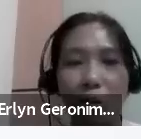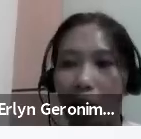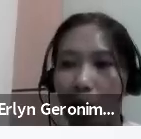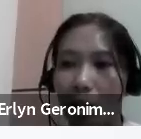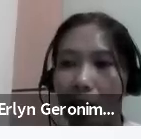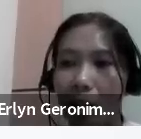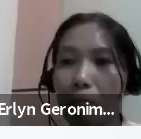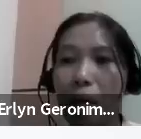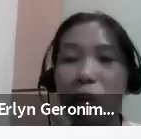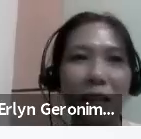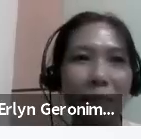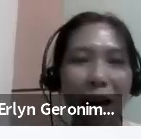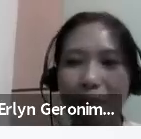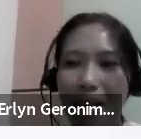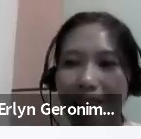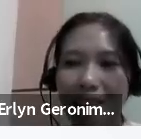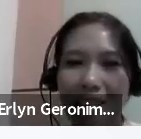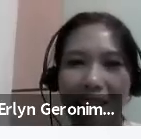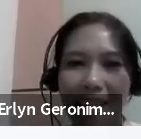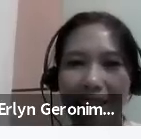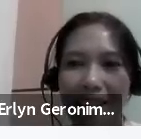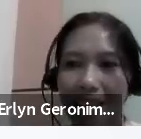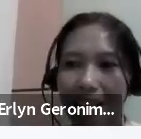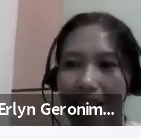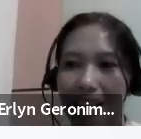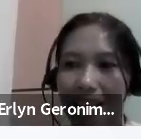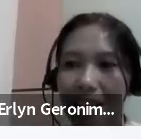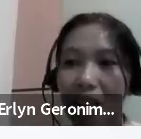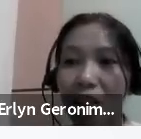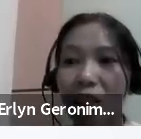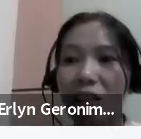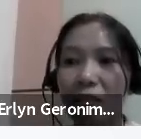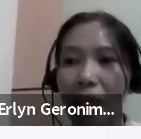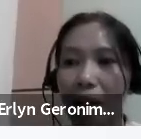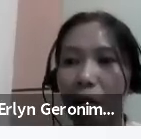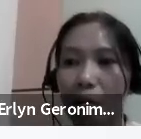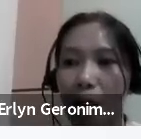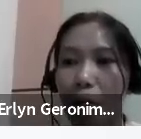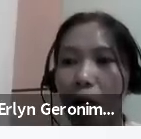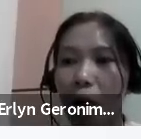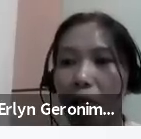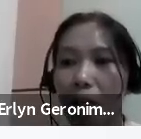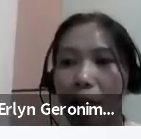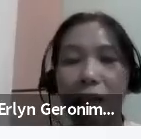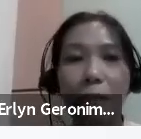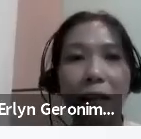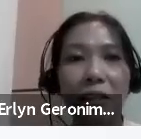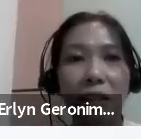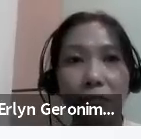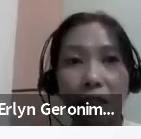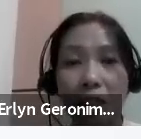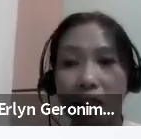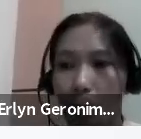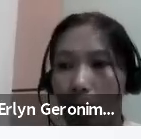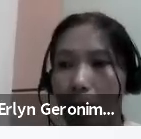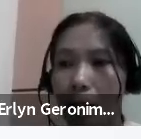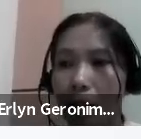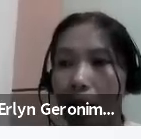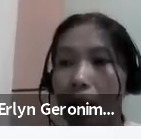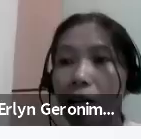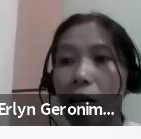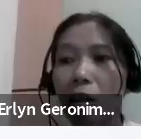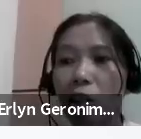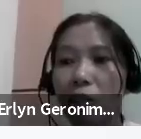Secondary Education, major in mathematics in 1990. She is a faculty member of the Mathematics and Physics